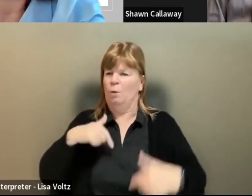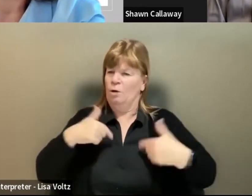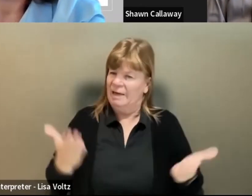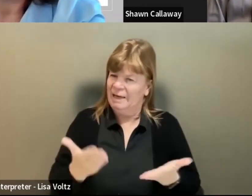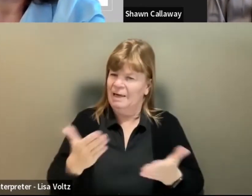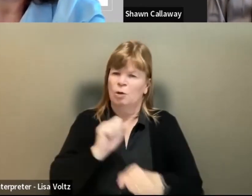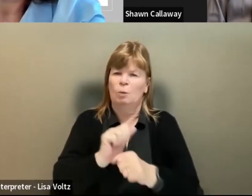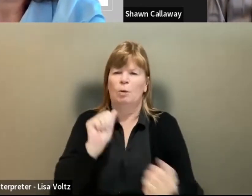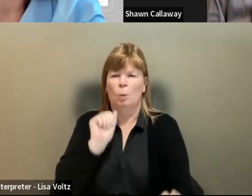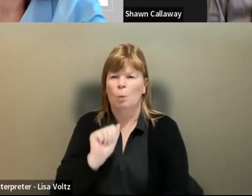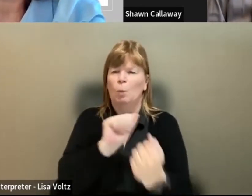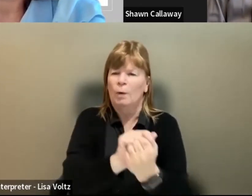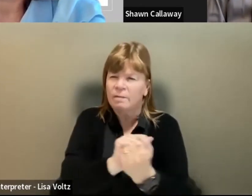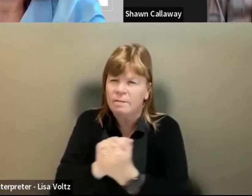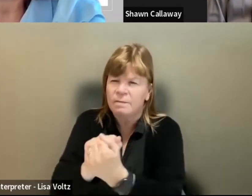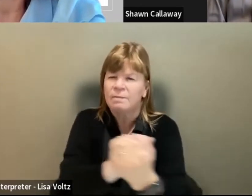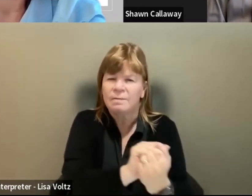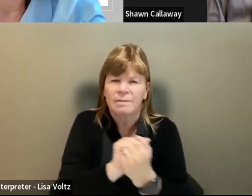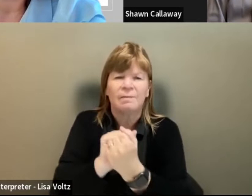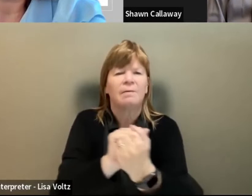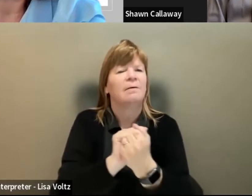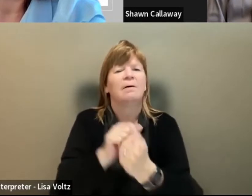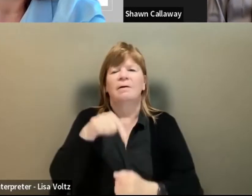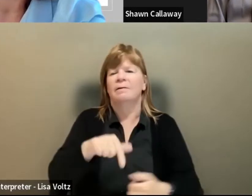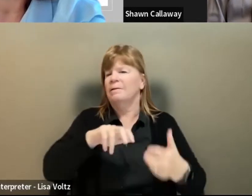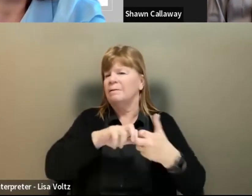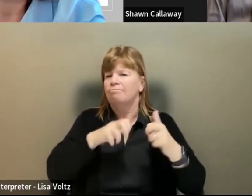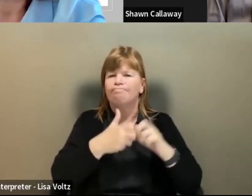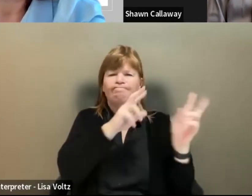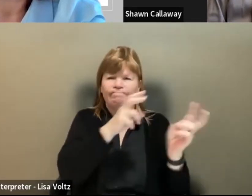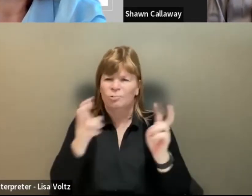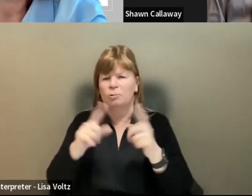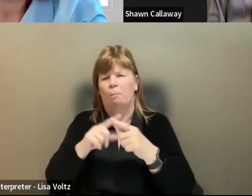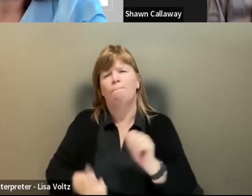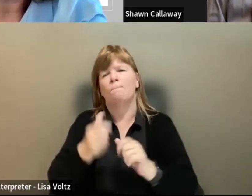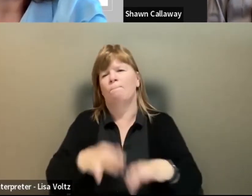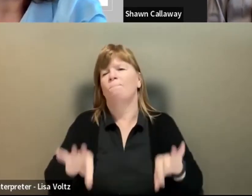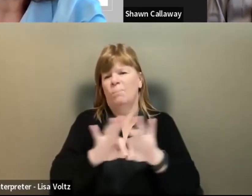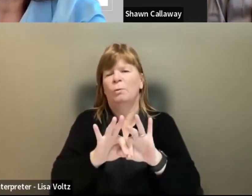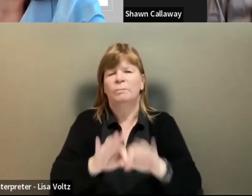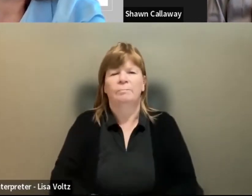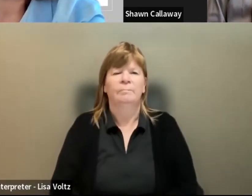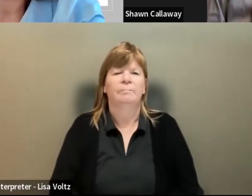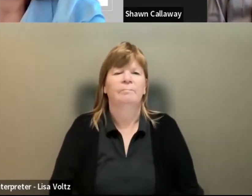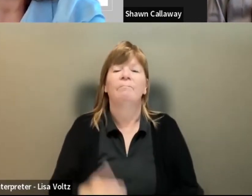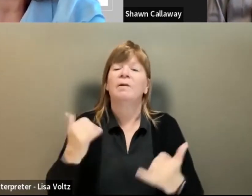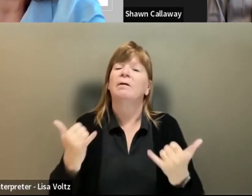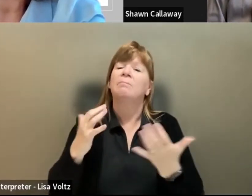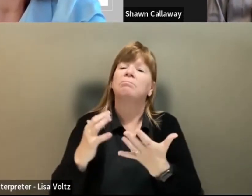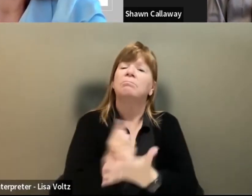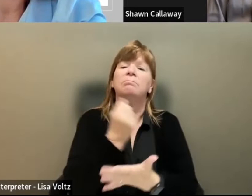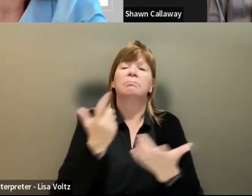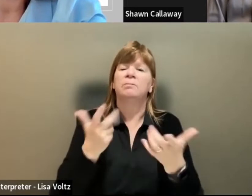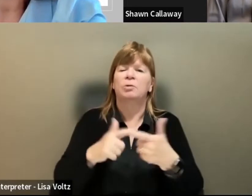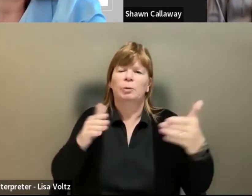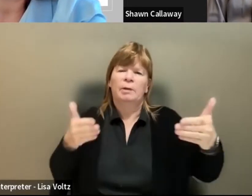work alongside you on the issues that matter to you most. I'd now like to take a moment to